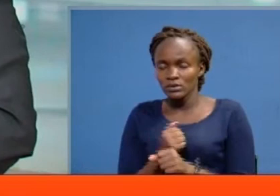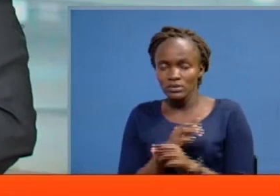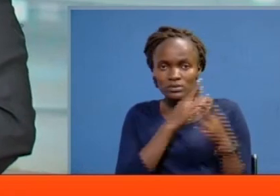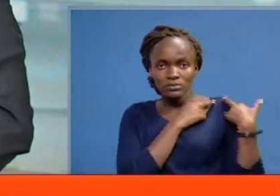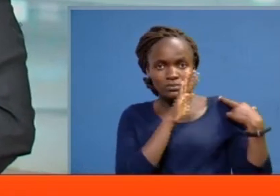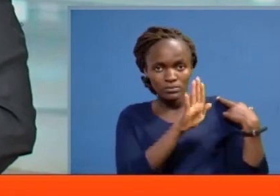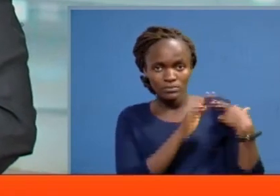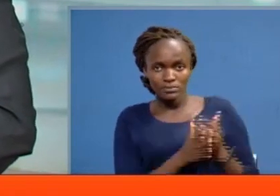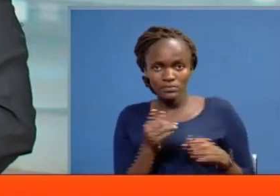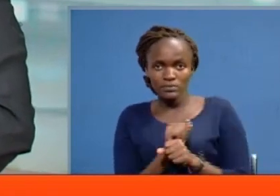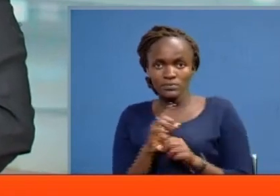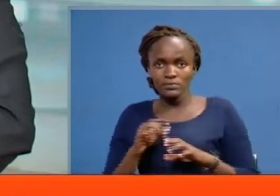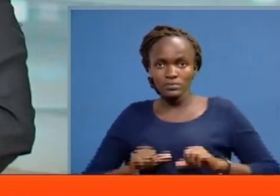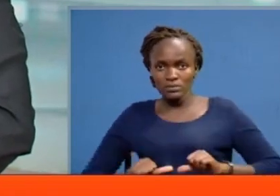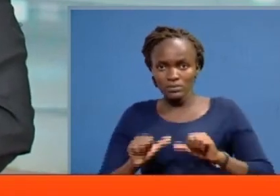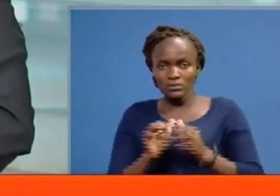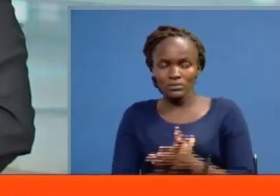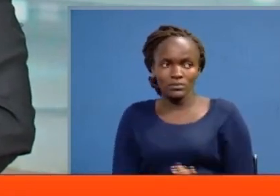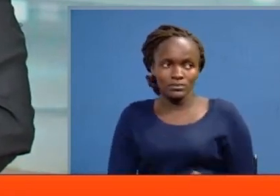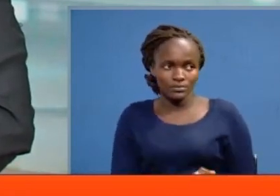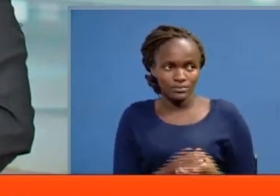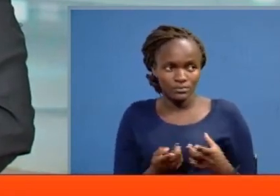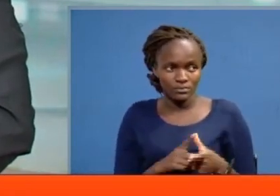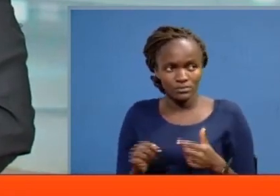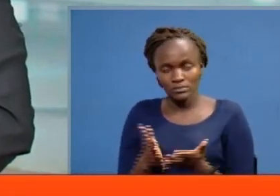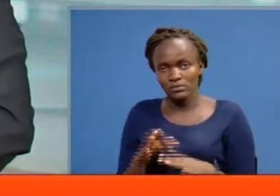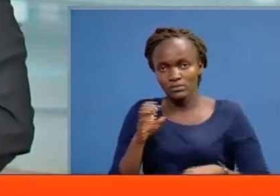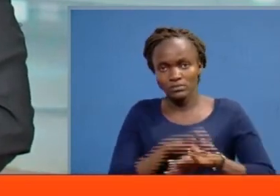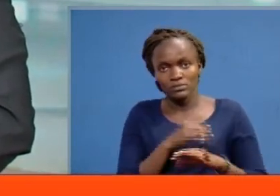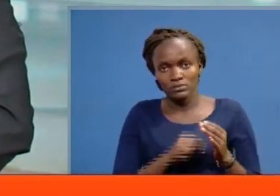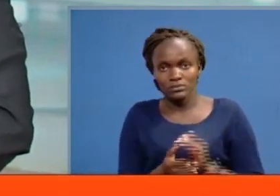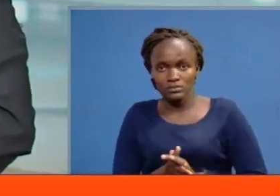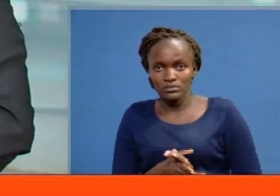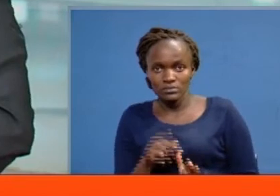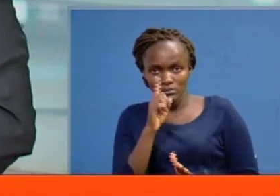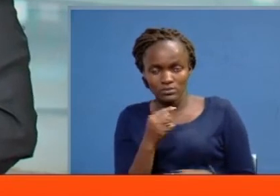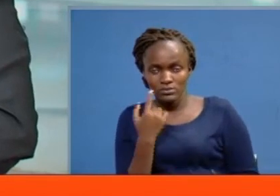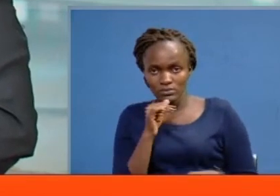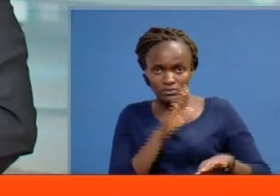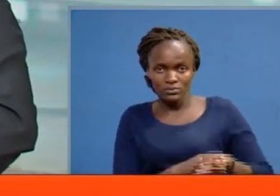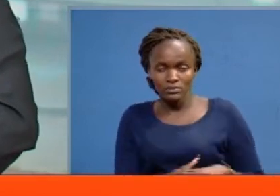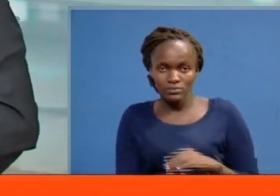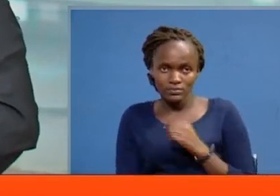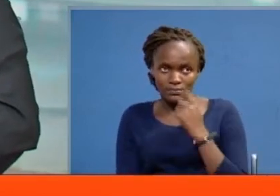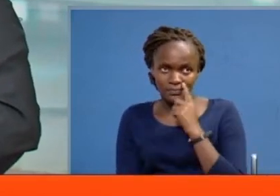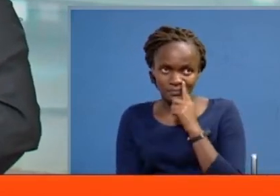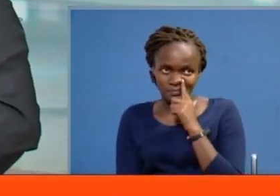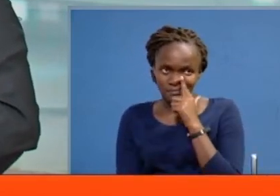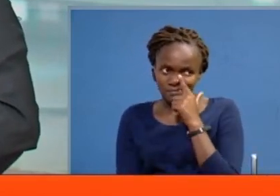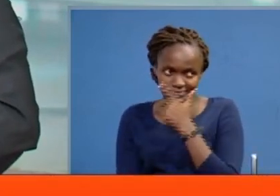you go up the ladder, and how does one get a mentor that is meant for them?